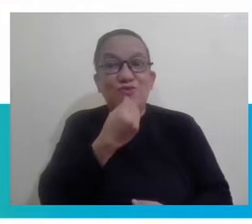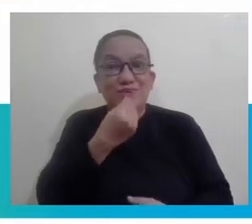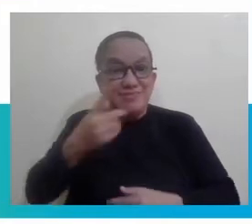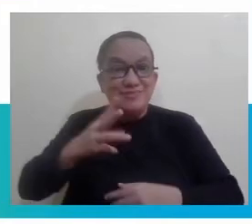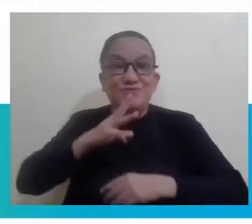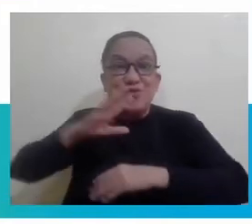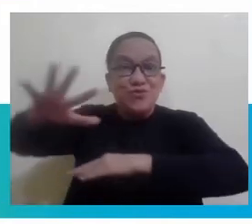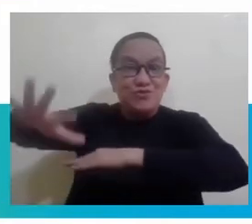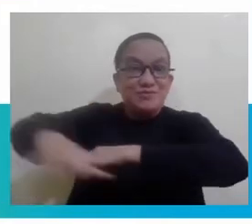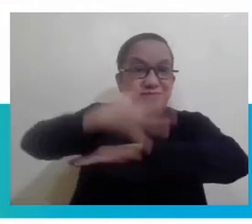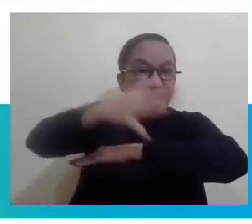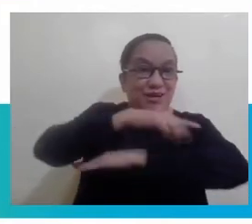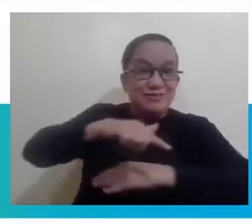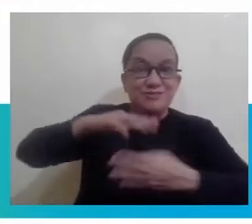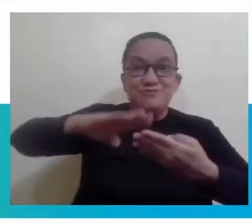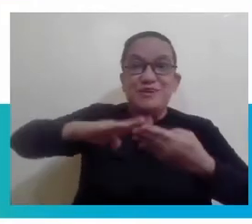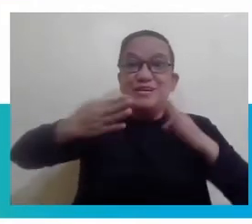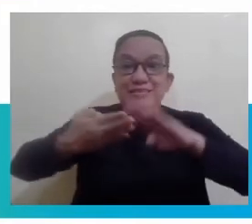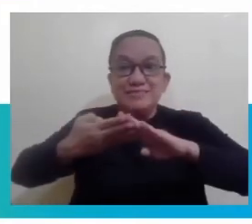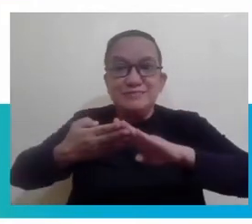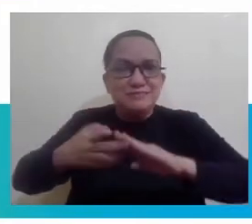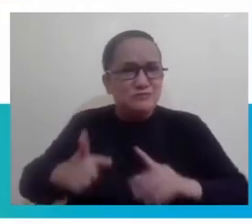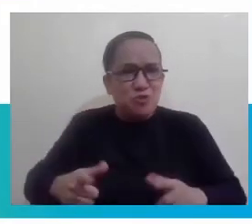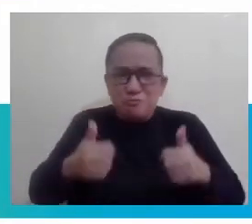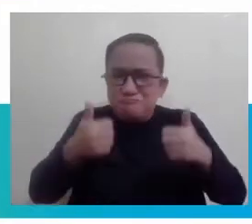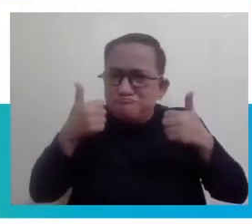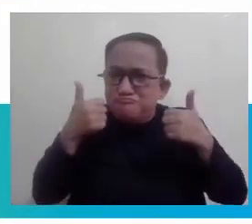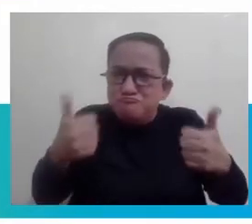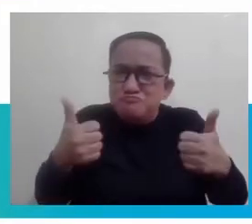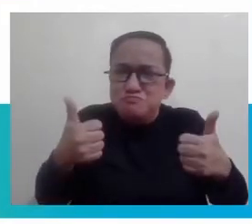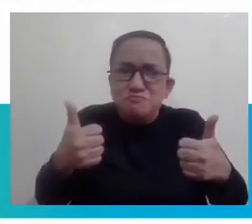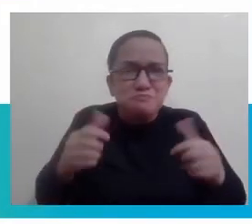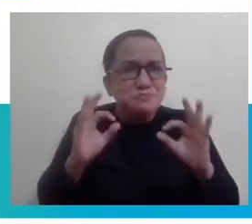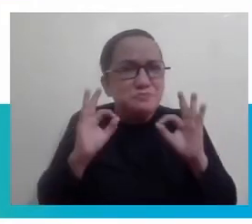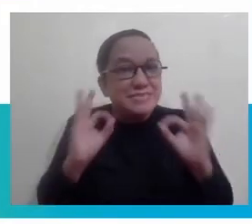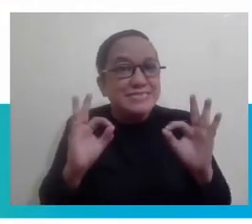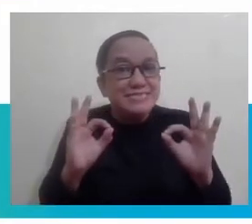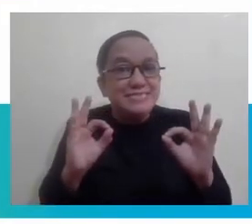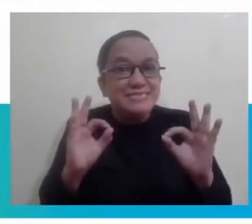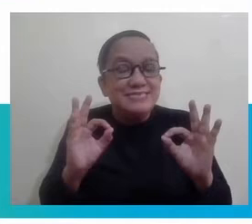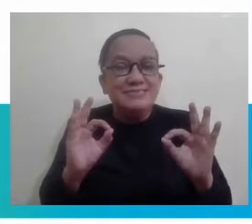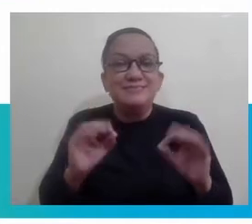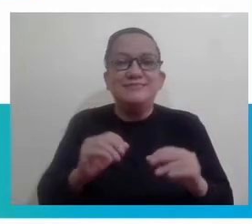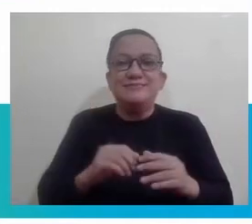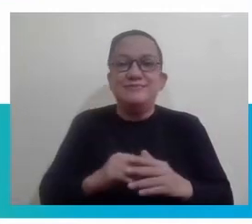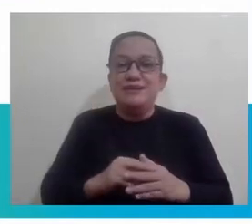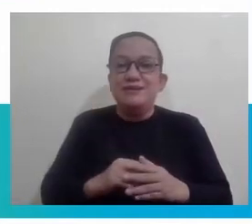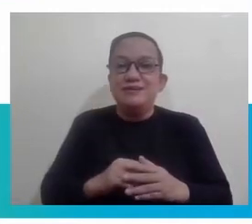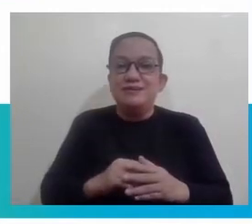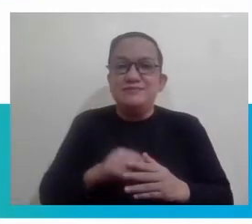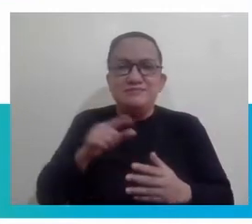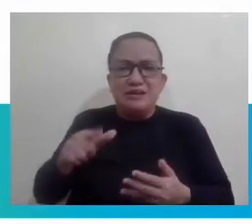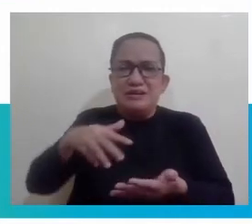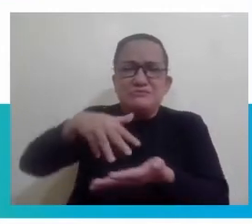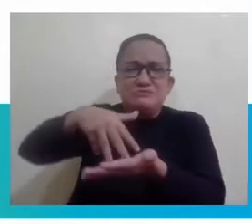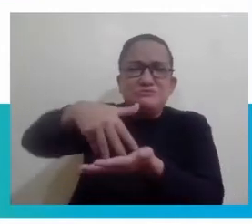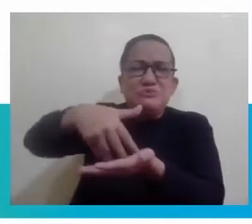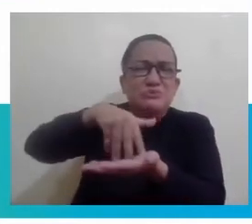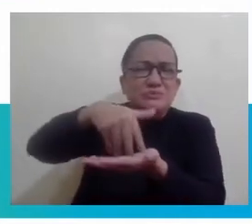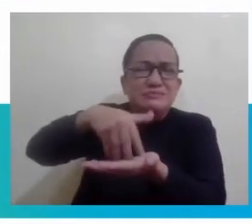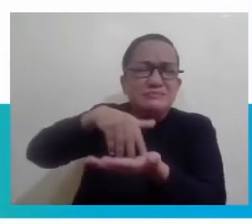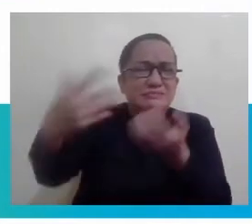within the rations and the procurement for the poor and vulnerable, for women and